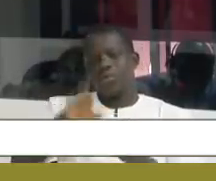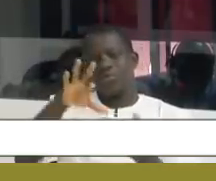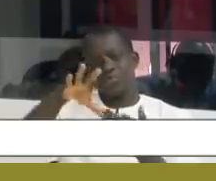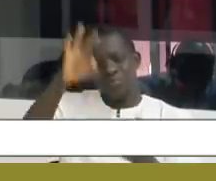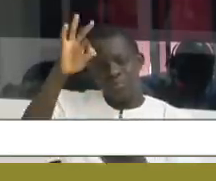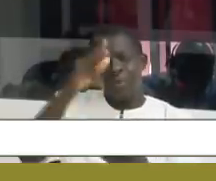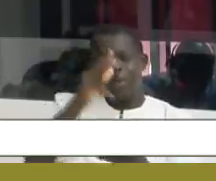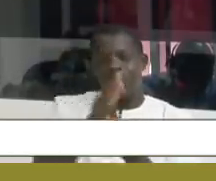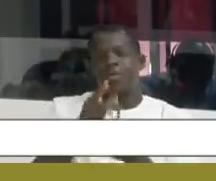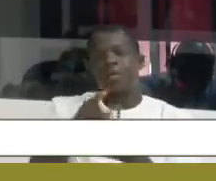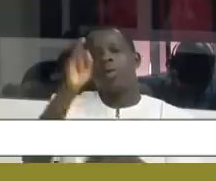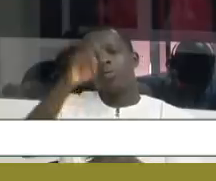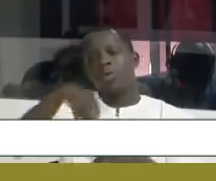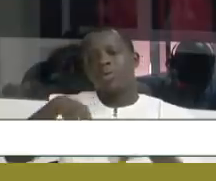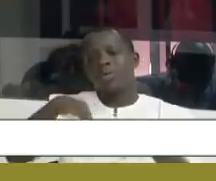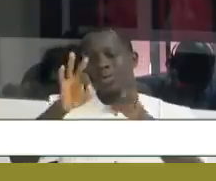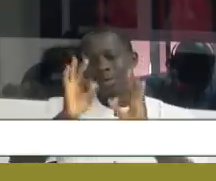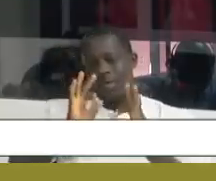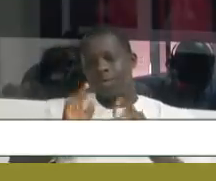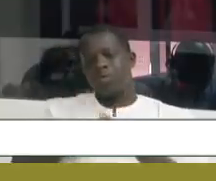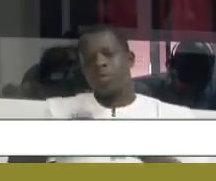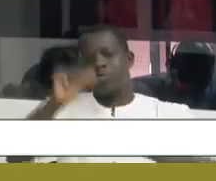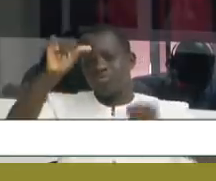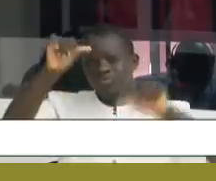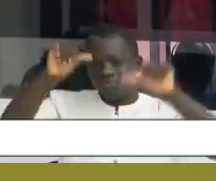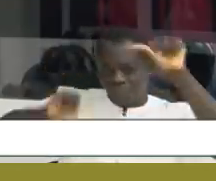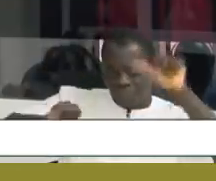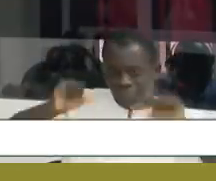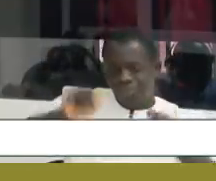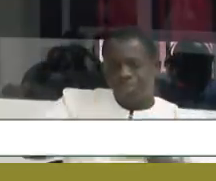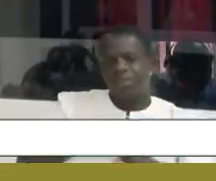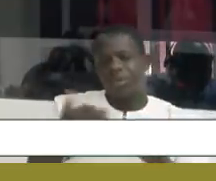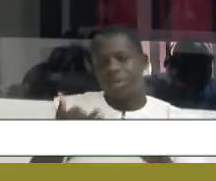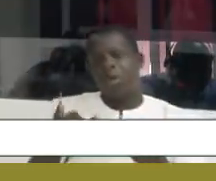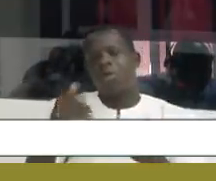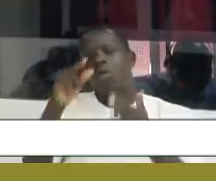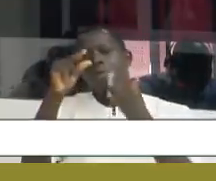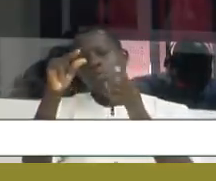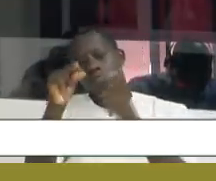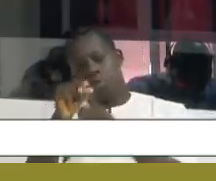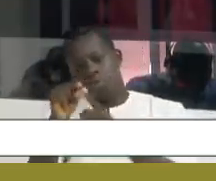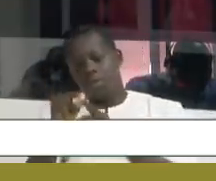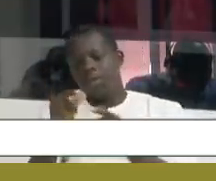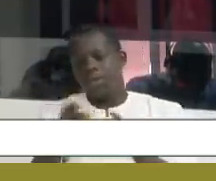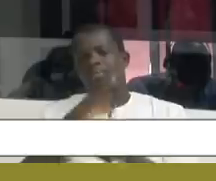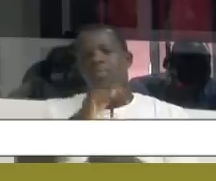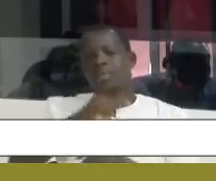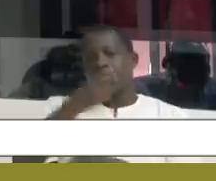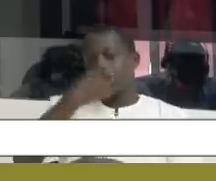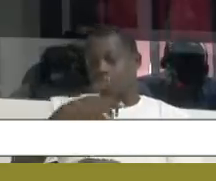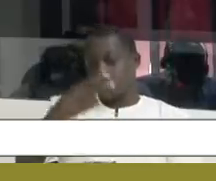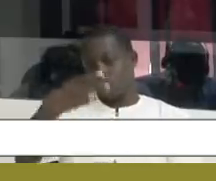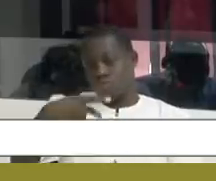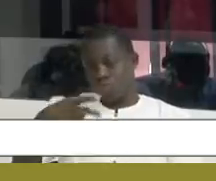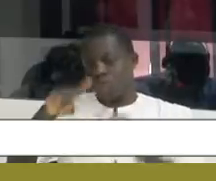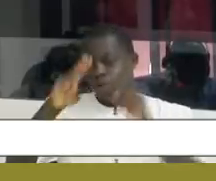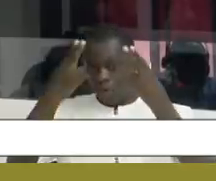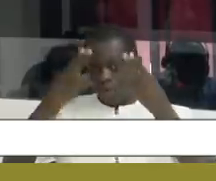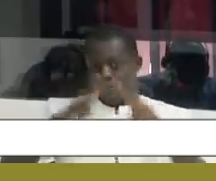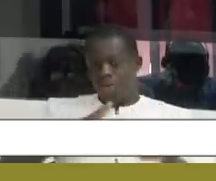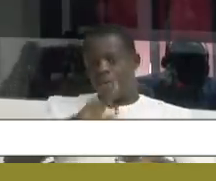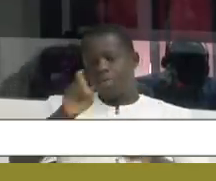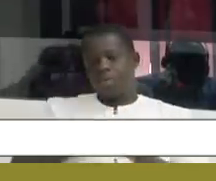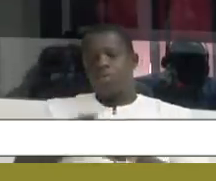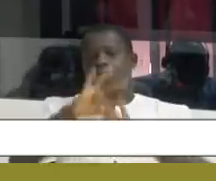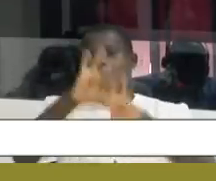evidence. You have to take it within context. Mr. Singhateh, we are all lawyers. We yes. both lawyers. We all know that you